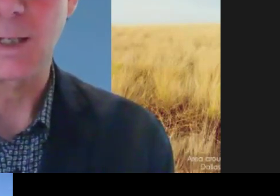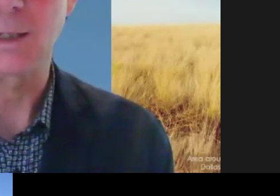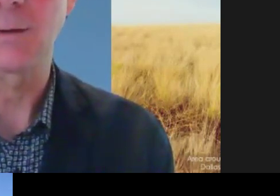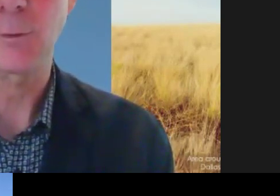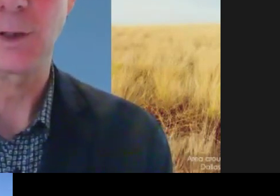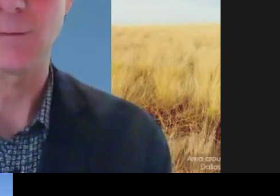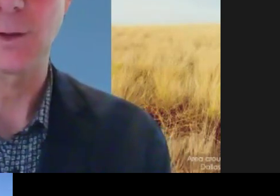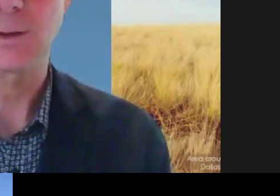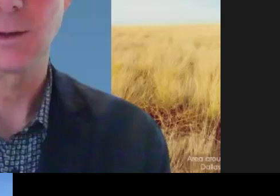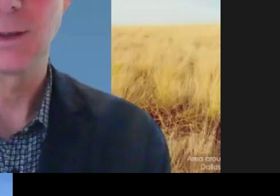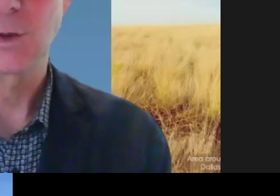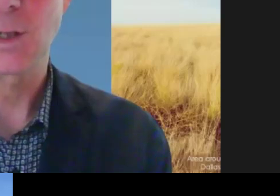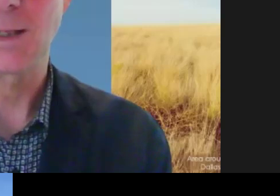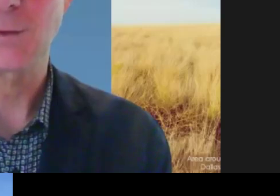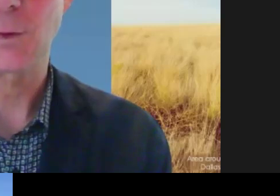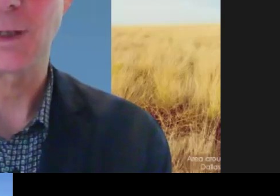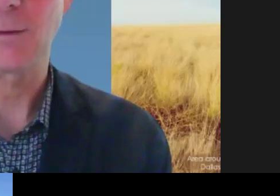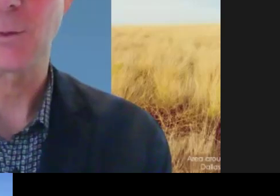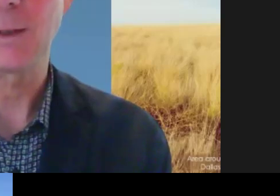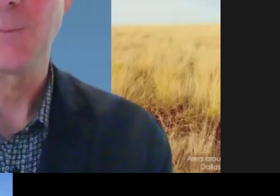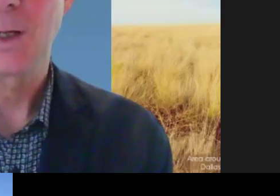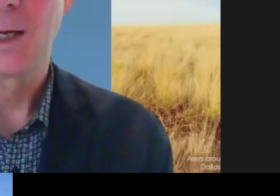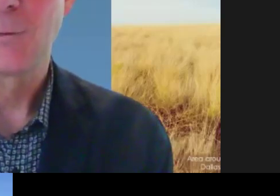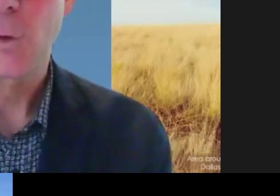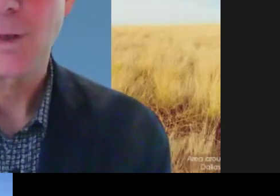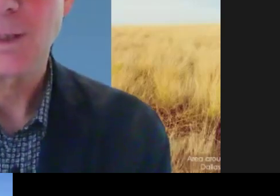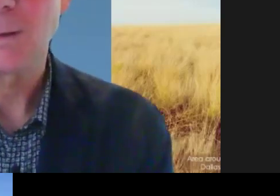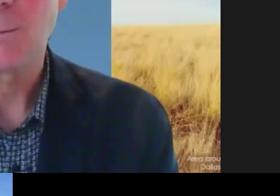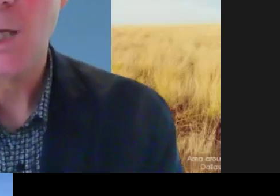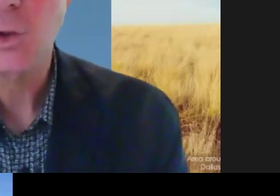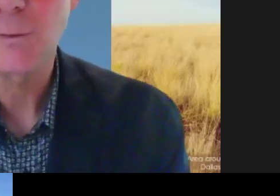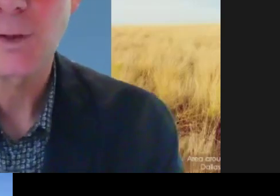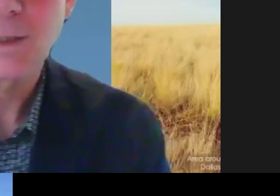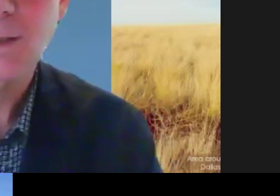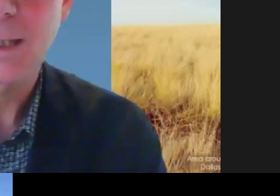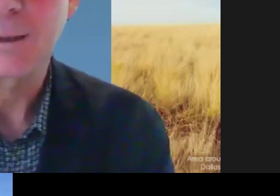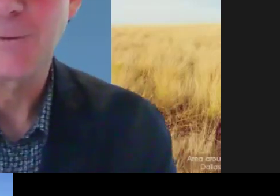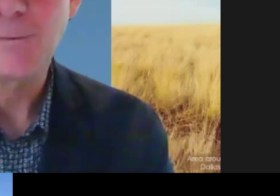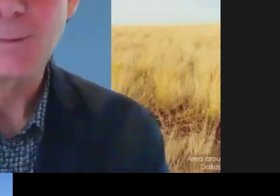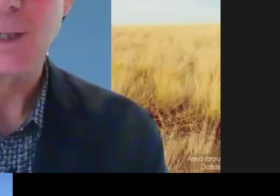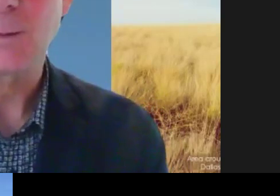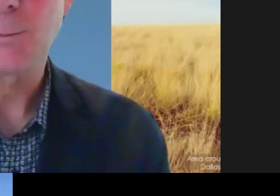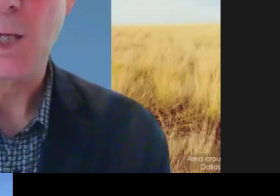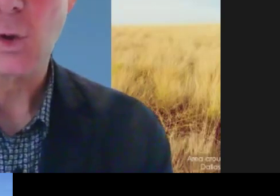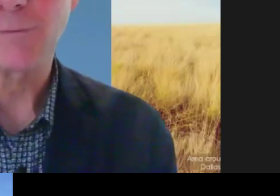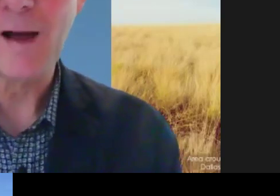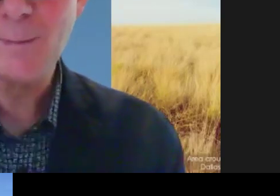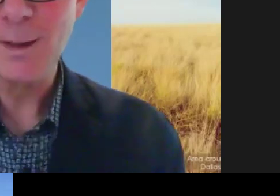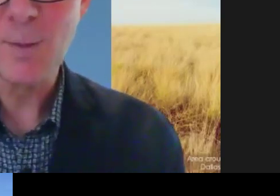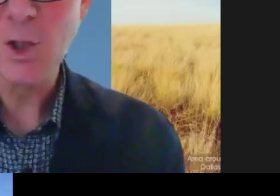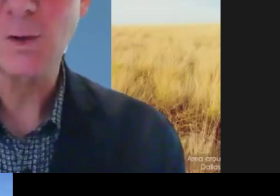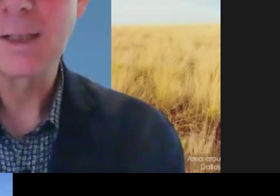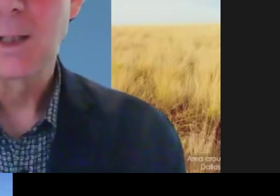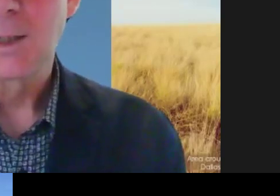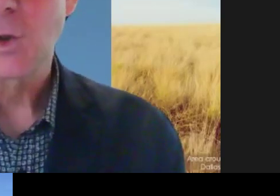steps that an A3 covers. So that's for the A3. For the module, for the 15-minute module, the